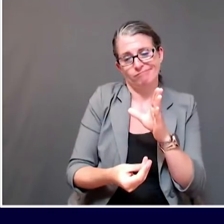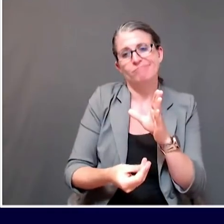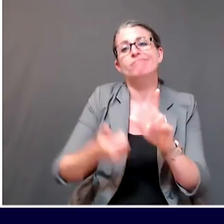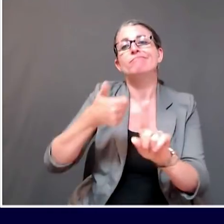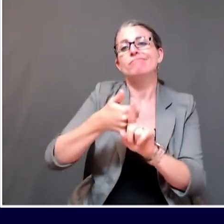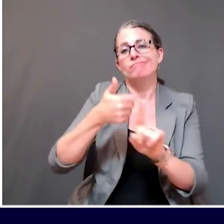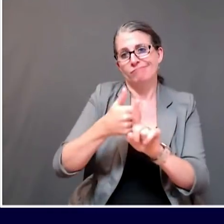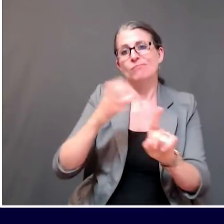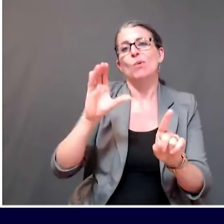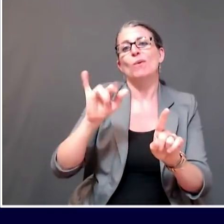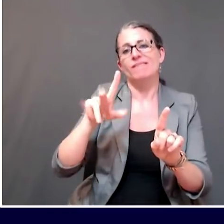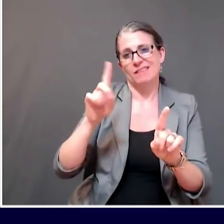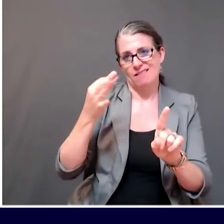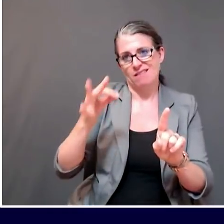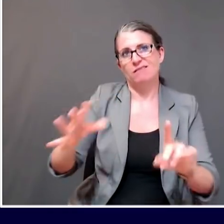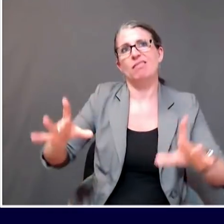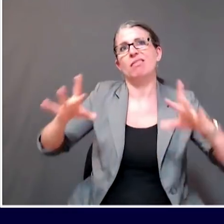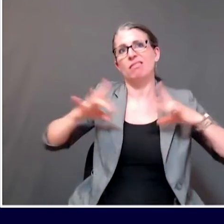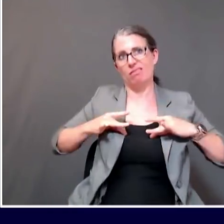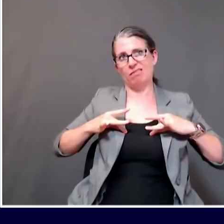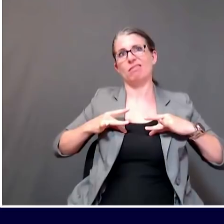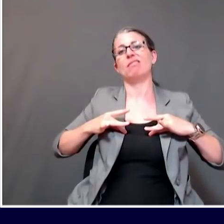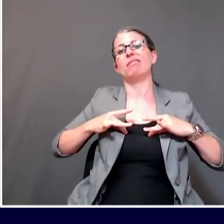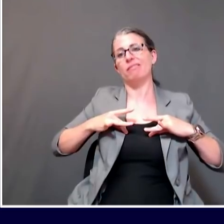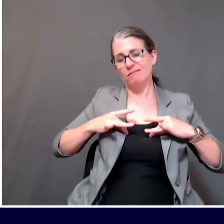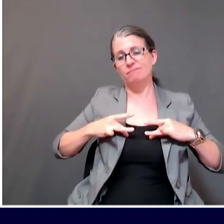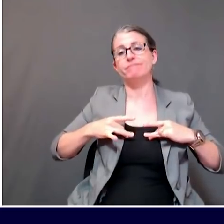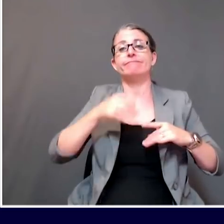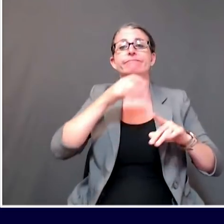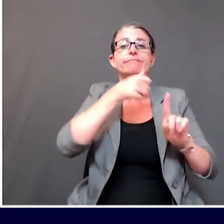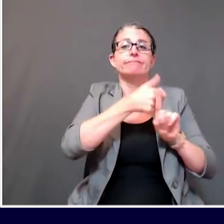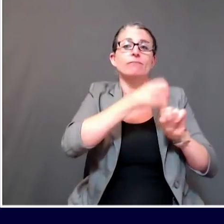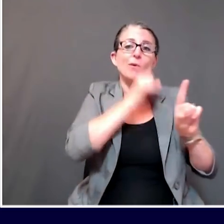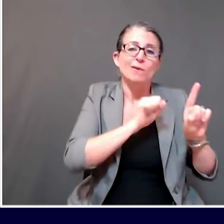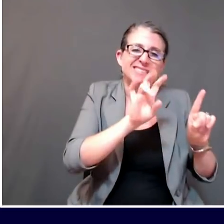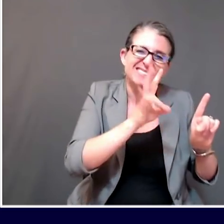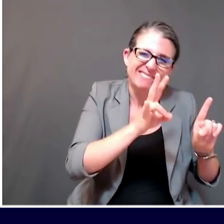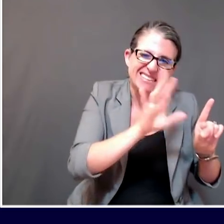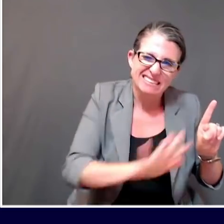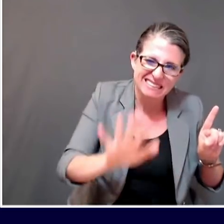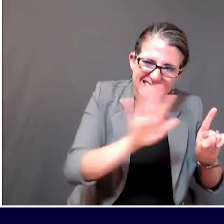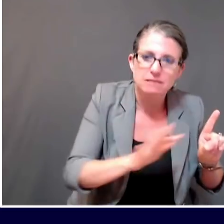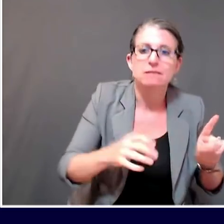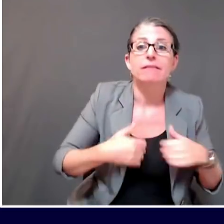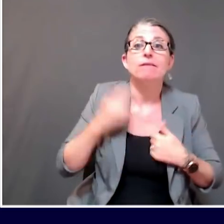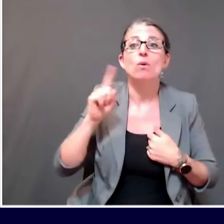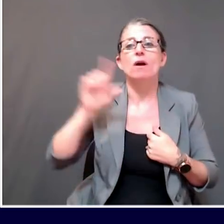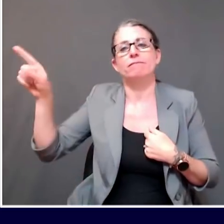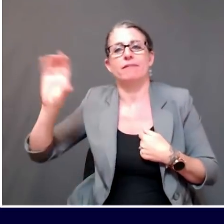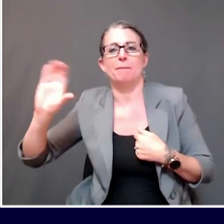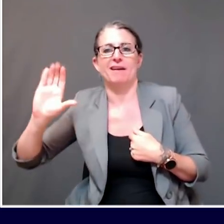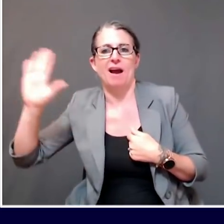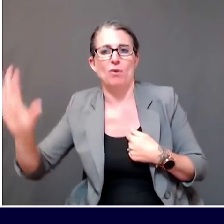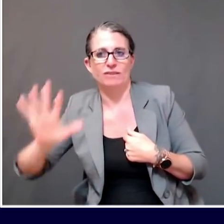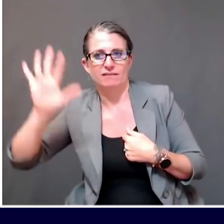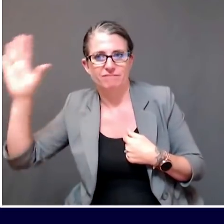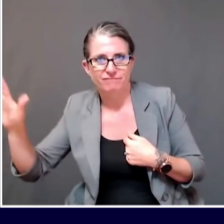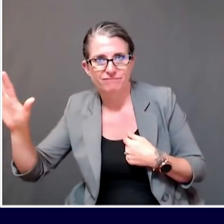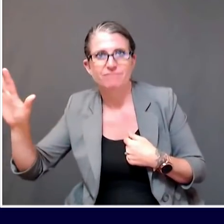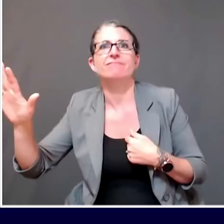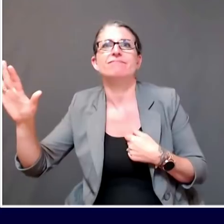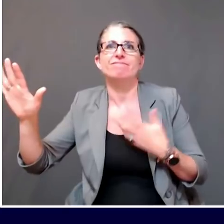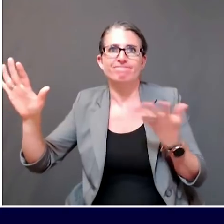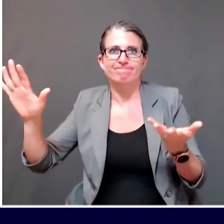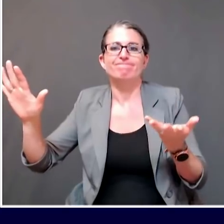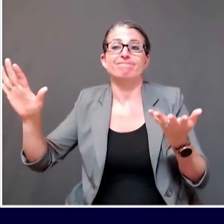in his 70s from Cumberland County, and his passing marks the 118th death with COVID-19 across